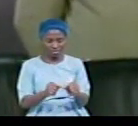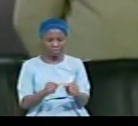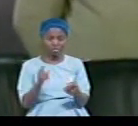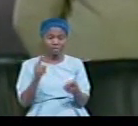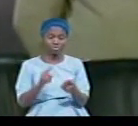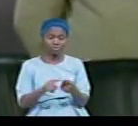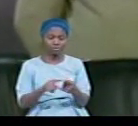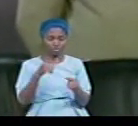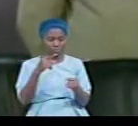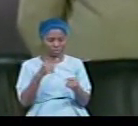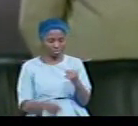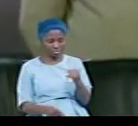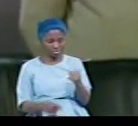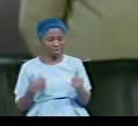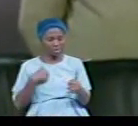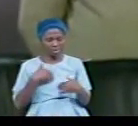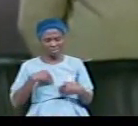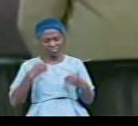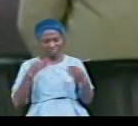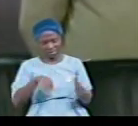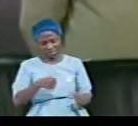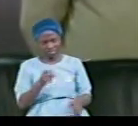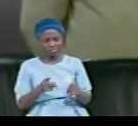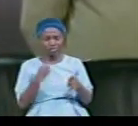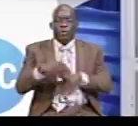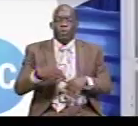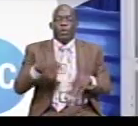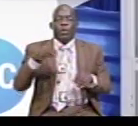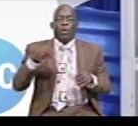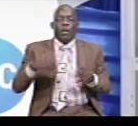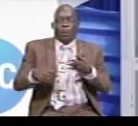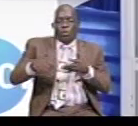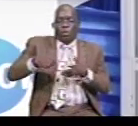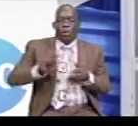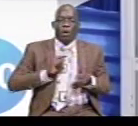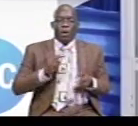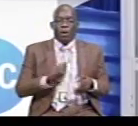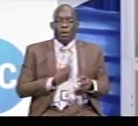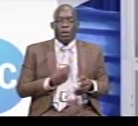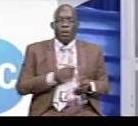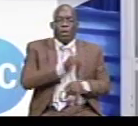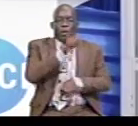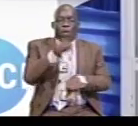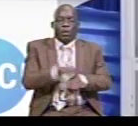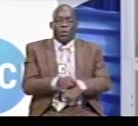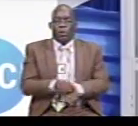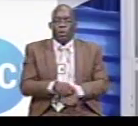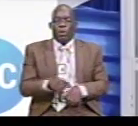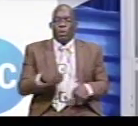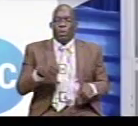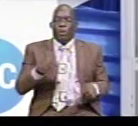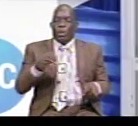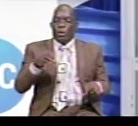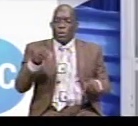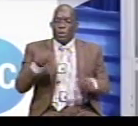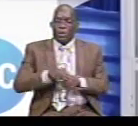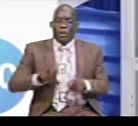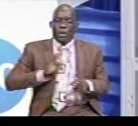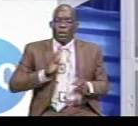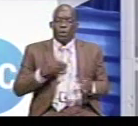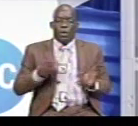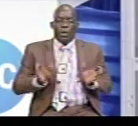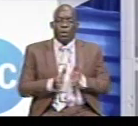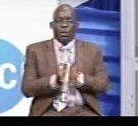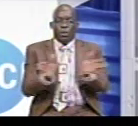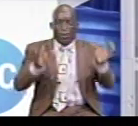other people who have continued unto the end. Peter, in the place of prayer, we have been challenged that if